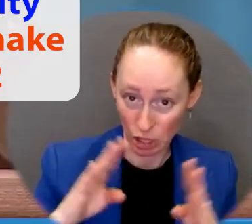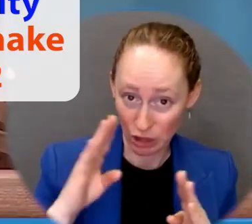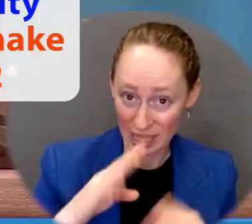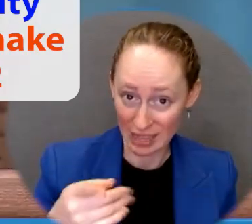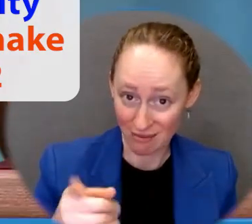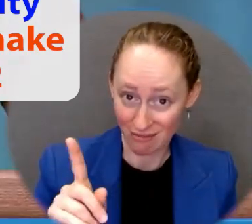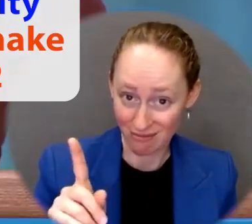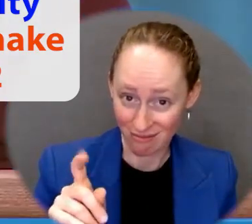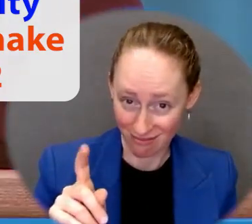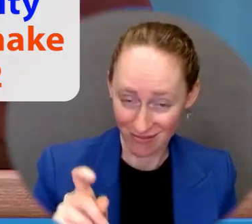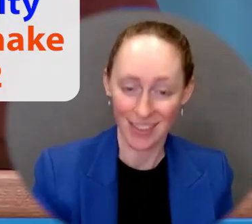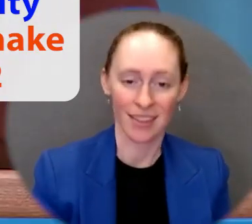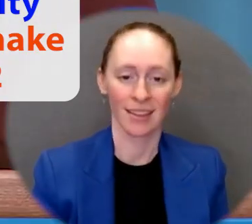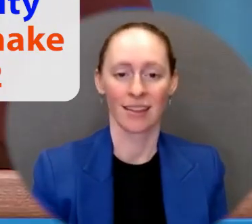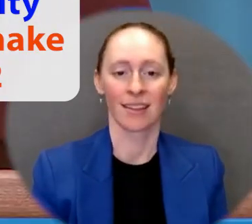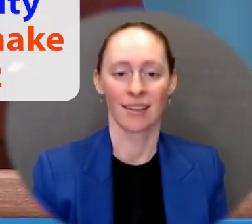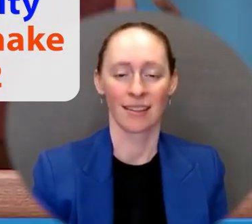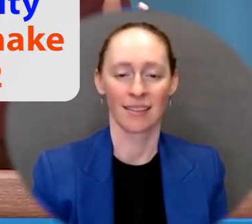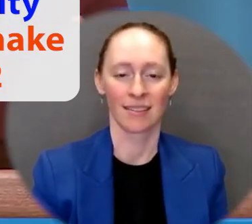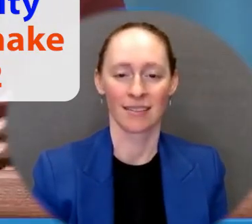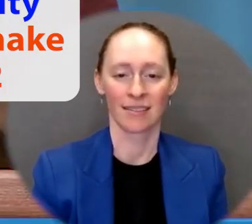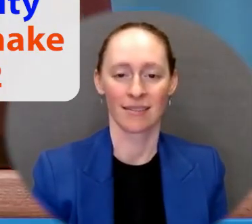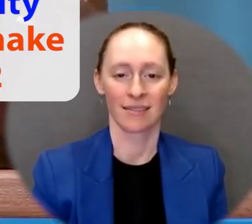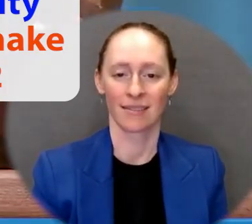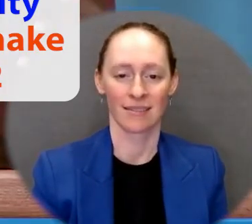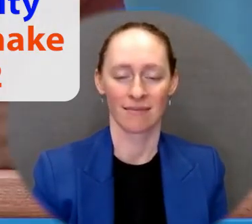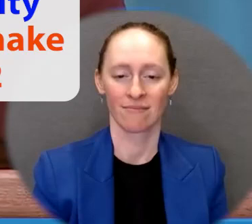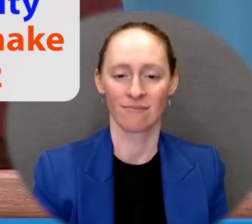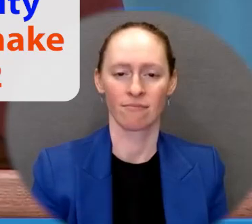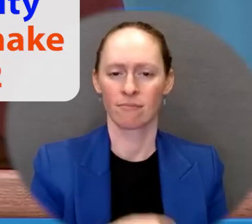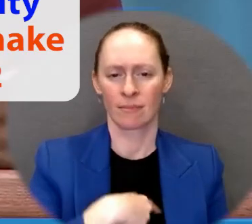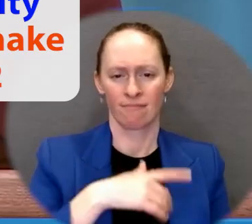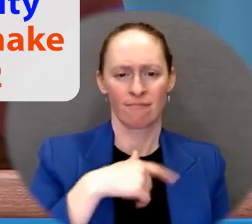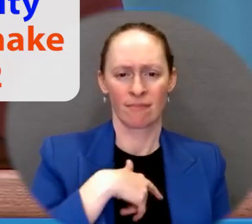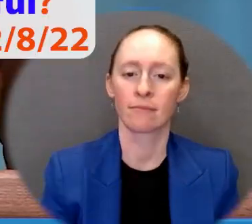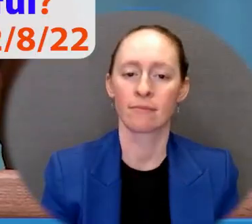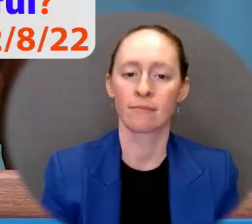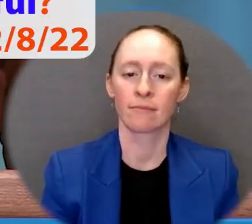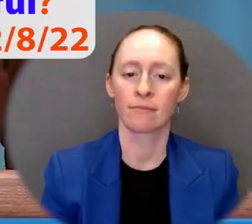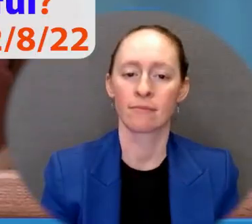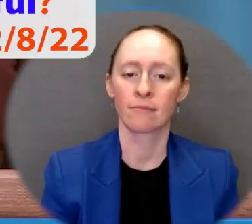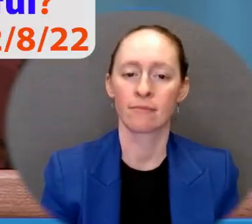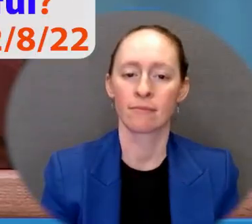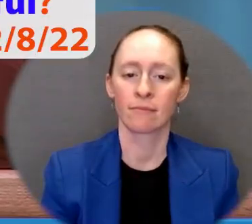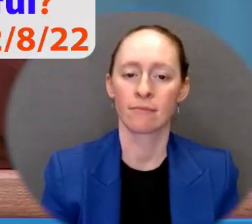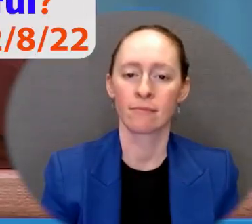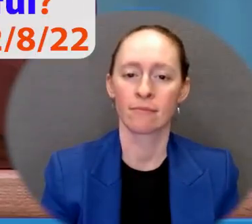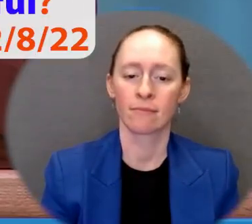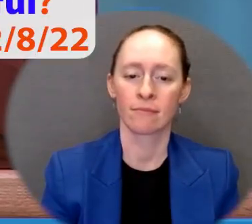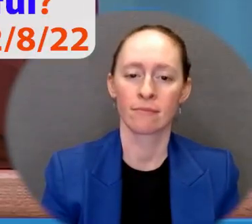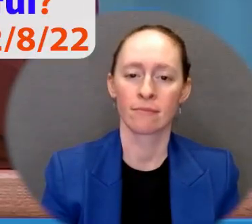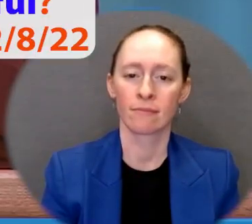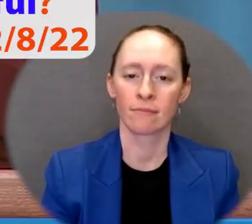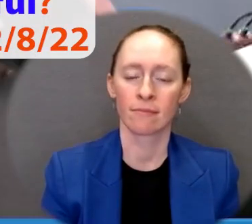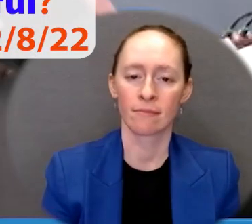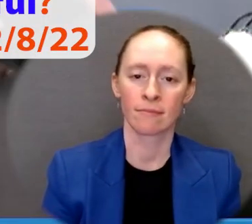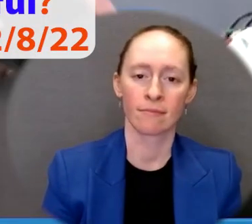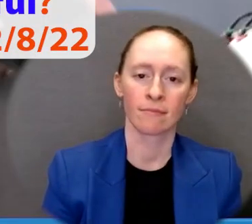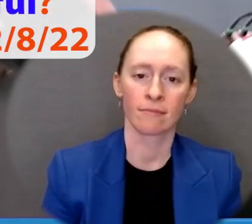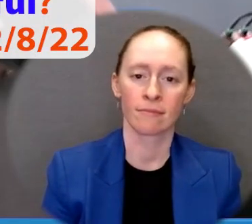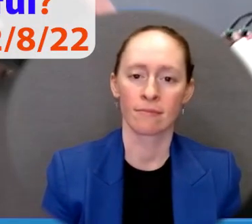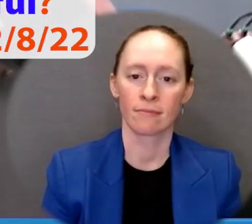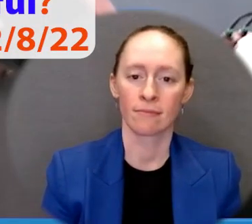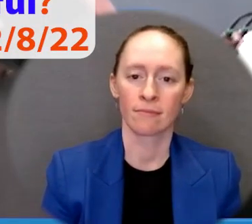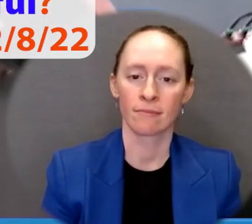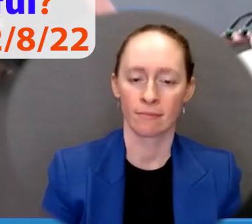I'm not the intelligence committee here, so I'm not going to get into any intelligence. You mentioned that Brittney is a part of two communities, the Black community